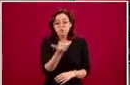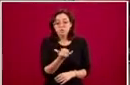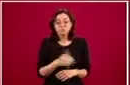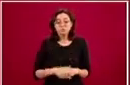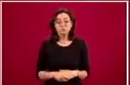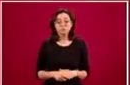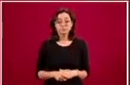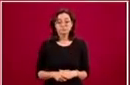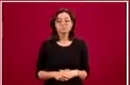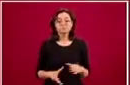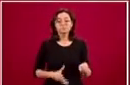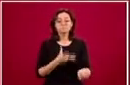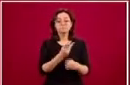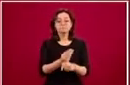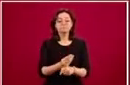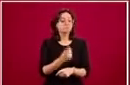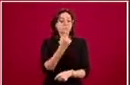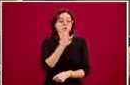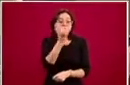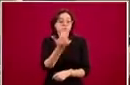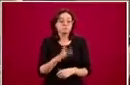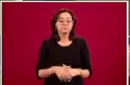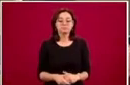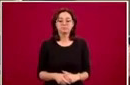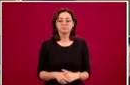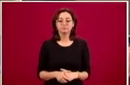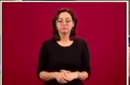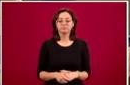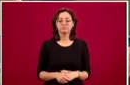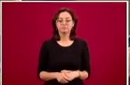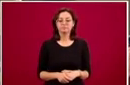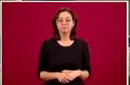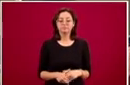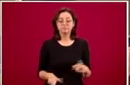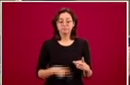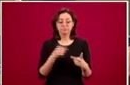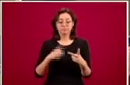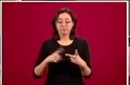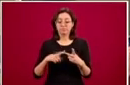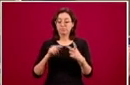mistake. Whatever you heard, it's a mistake that happened and it will be corrected.